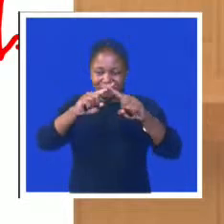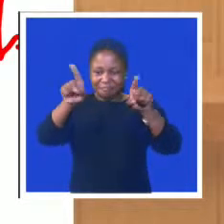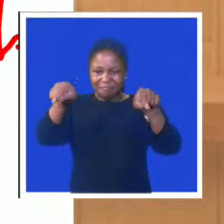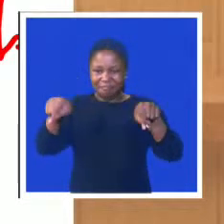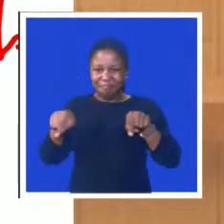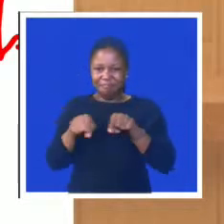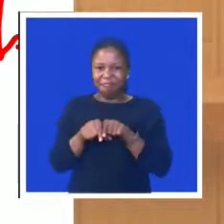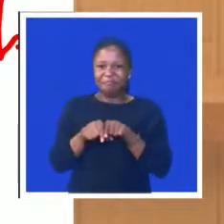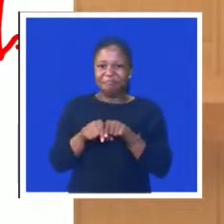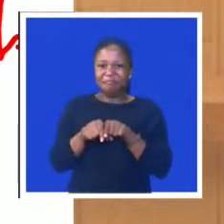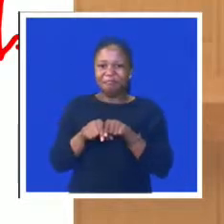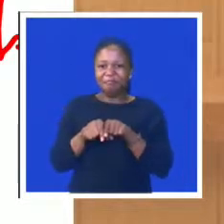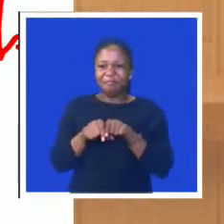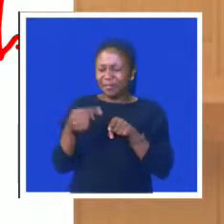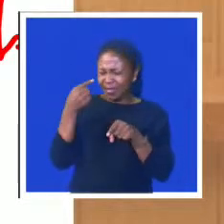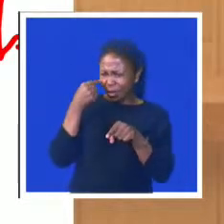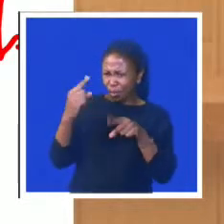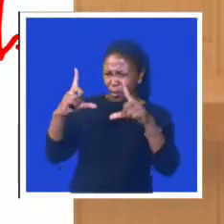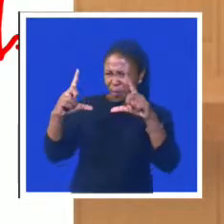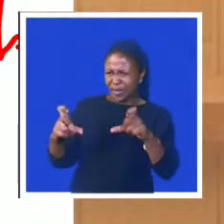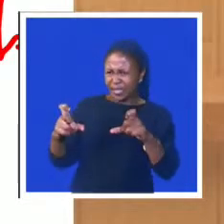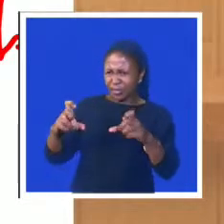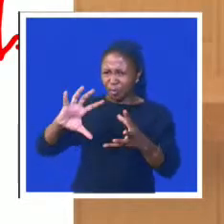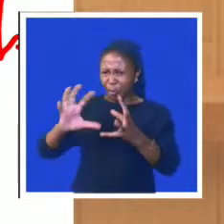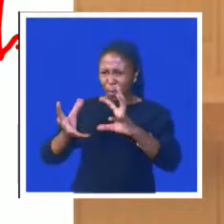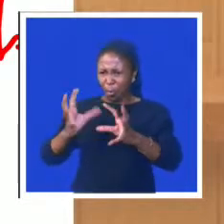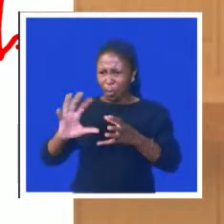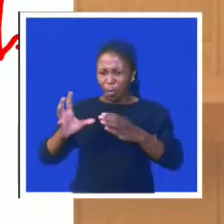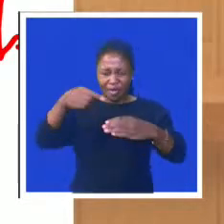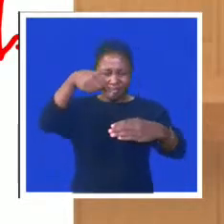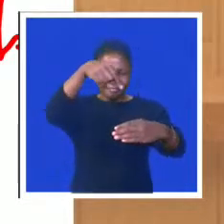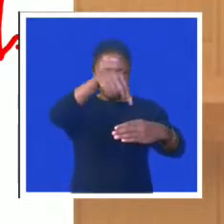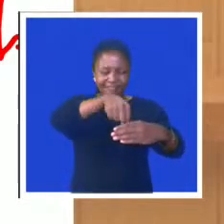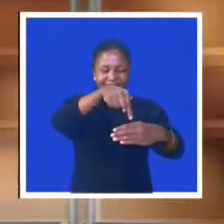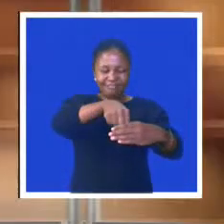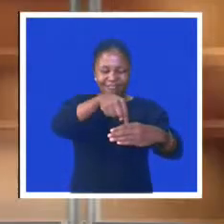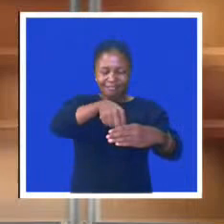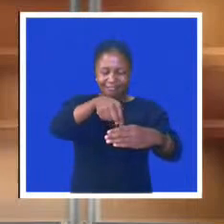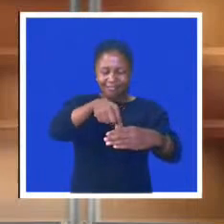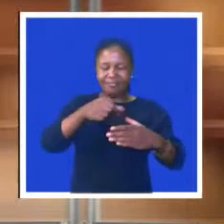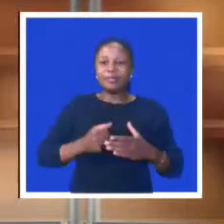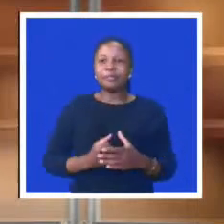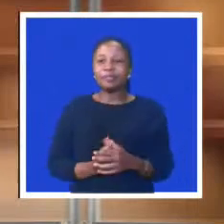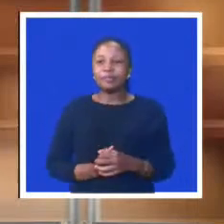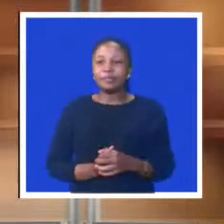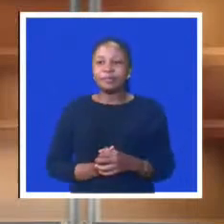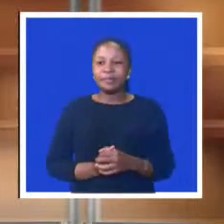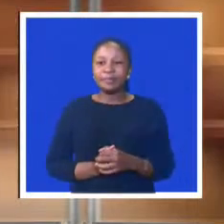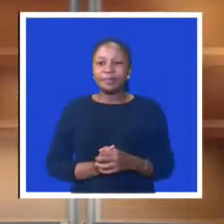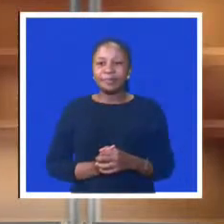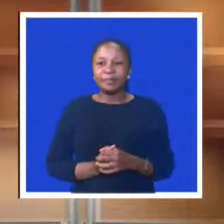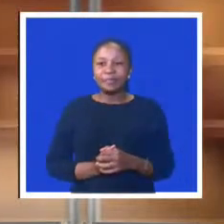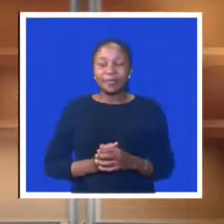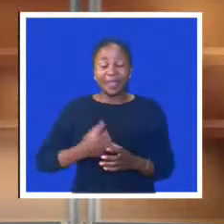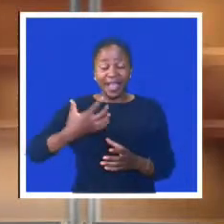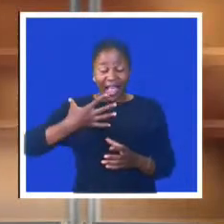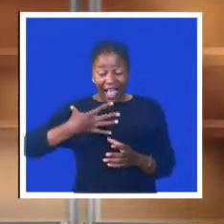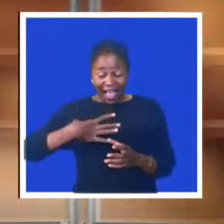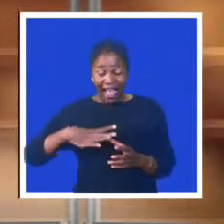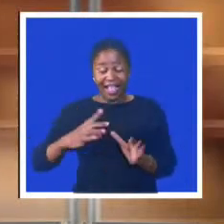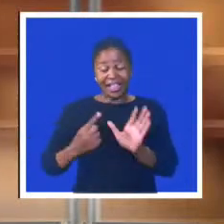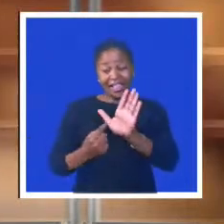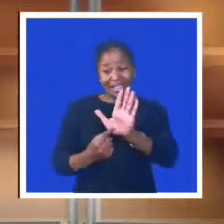The ball is in the box. Let us look at another example, dear